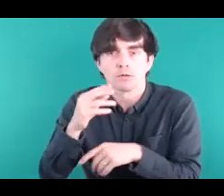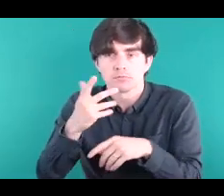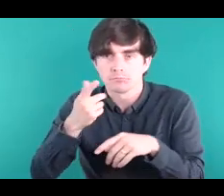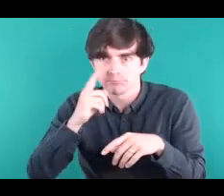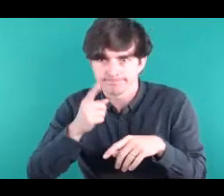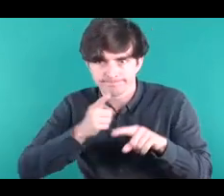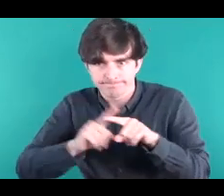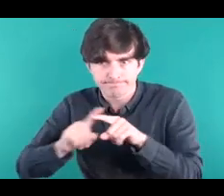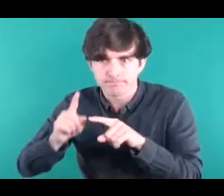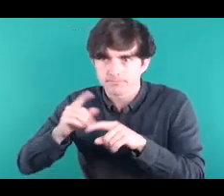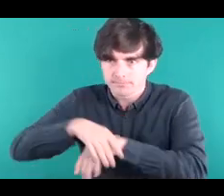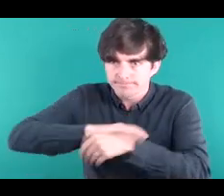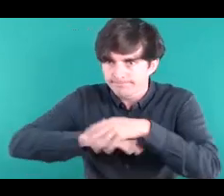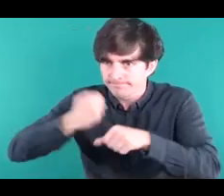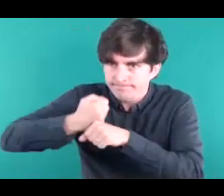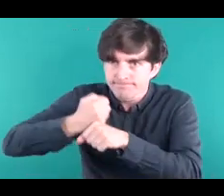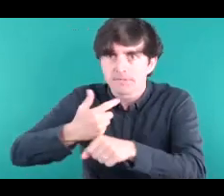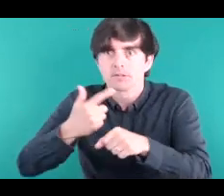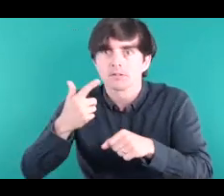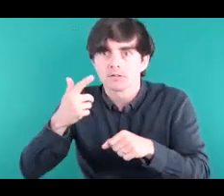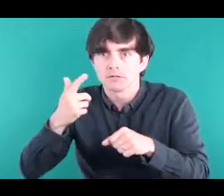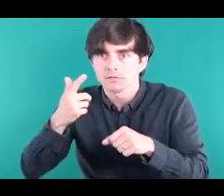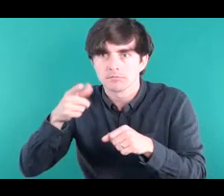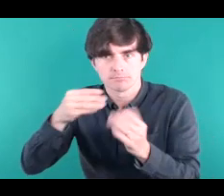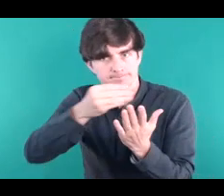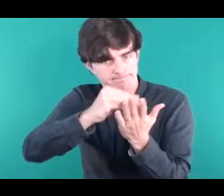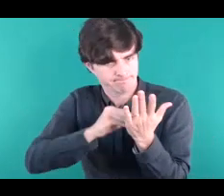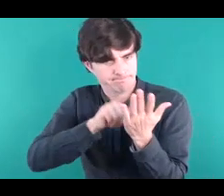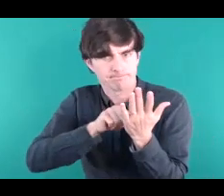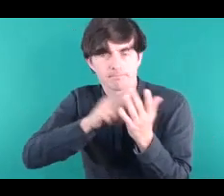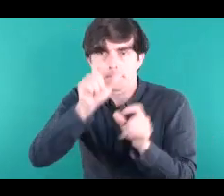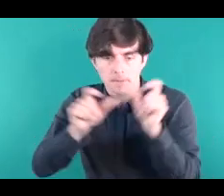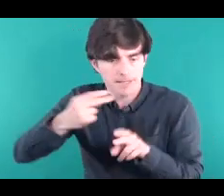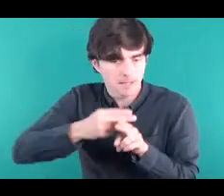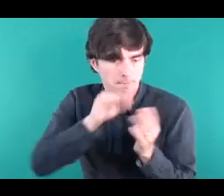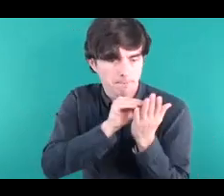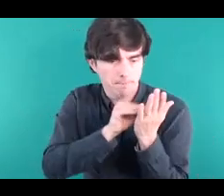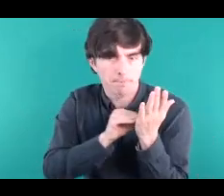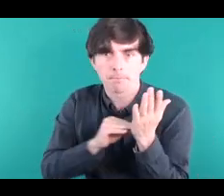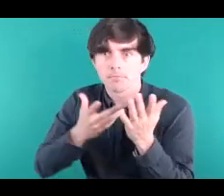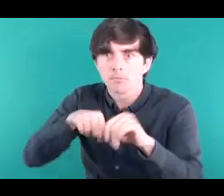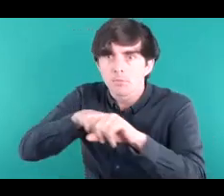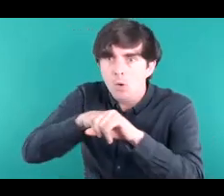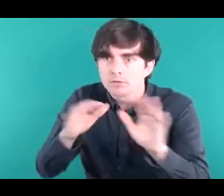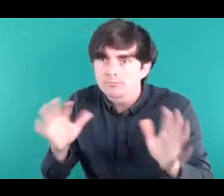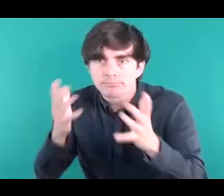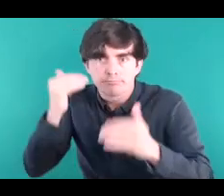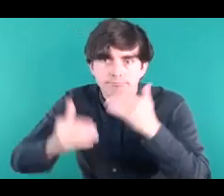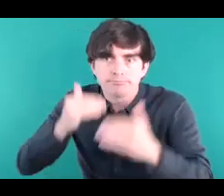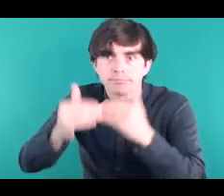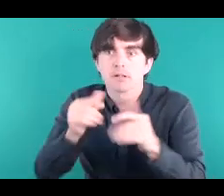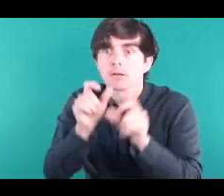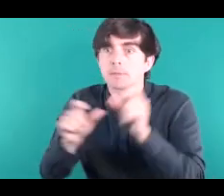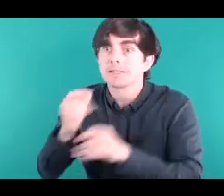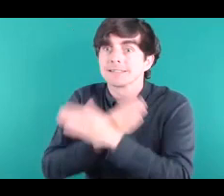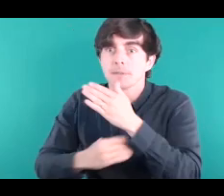or to have special time where a person with disabilities or their family could come and pick up foods. But again,